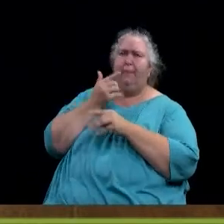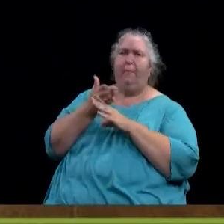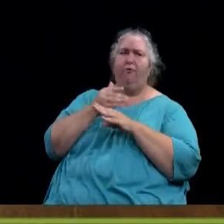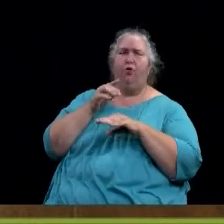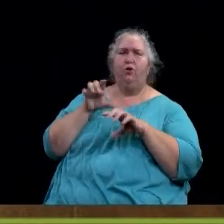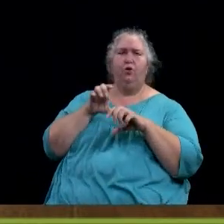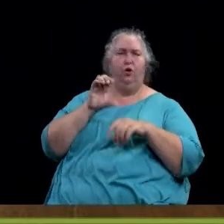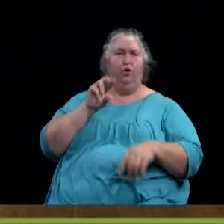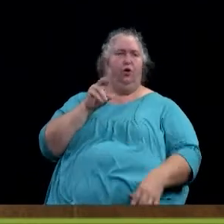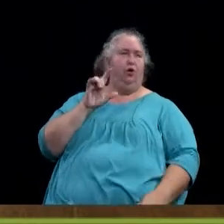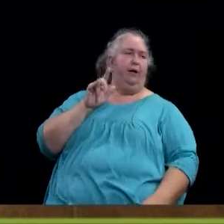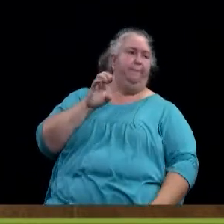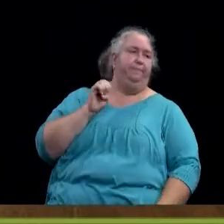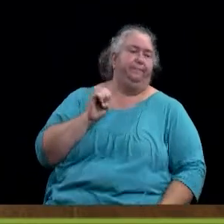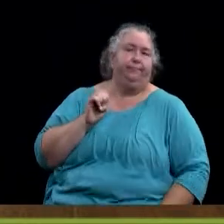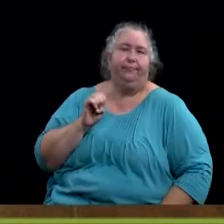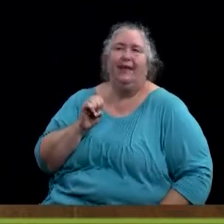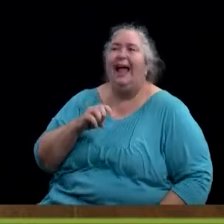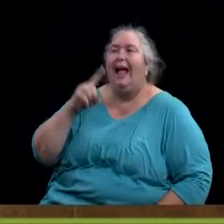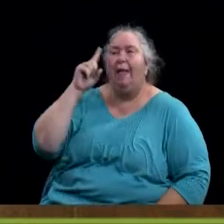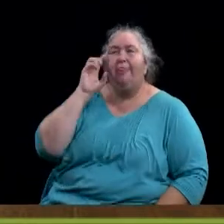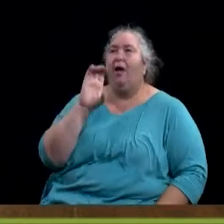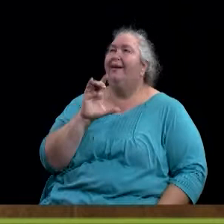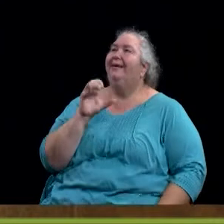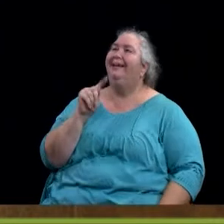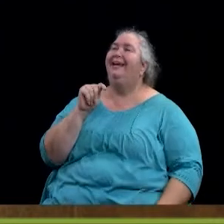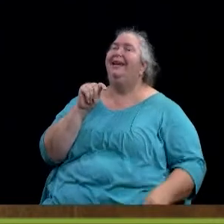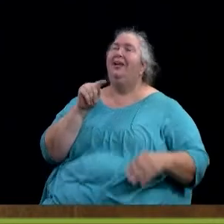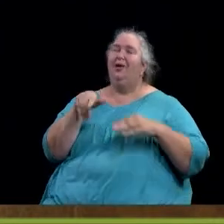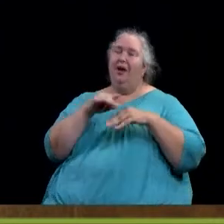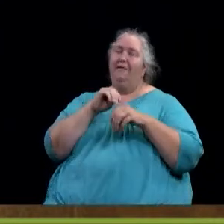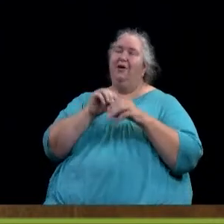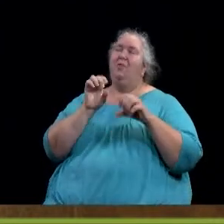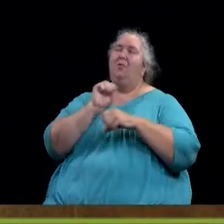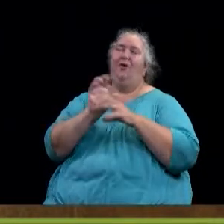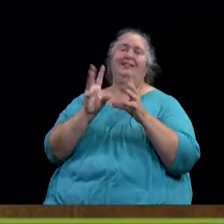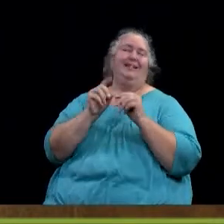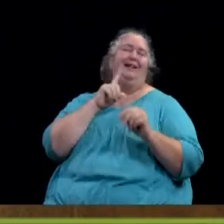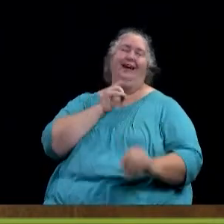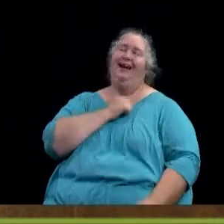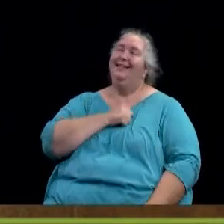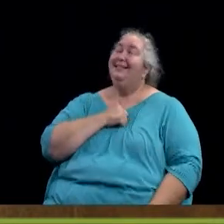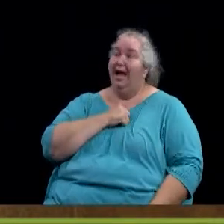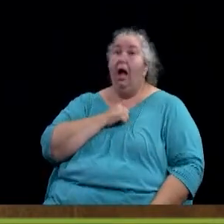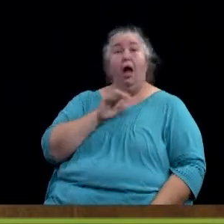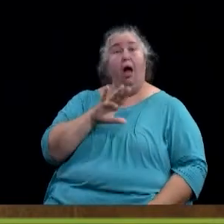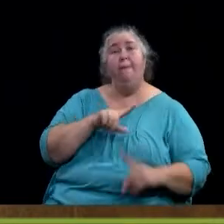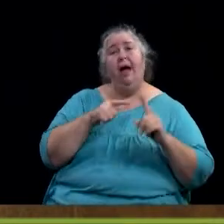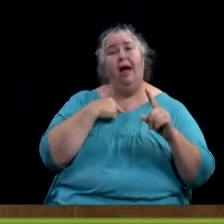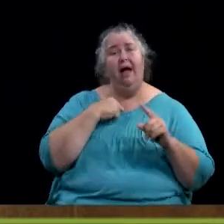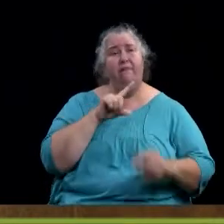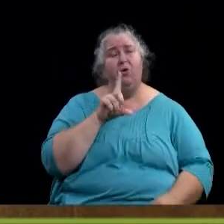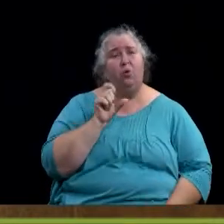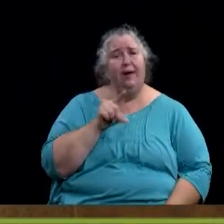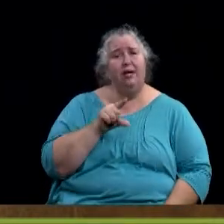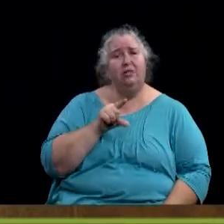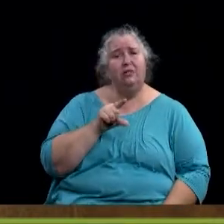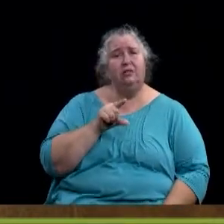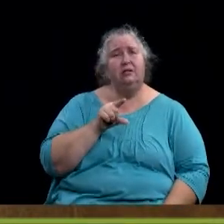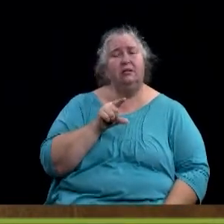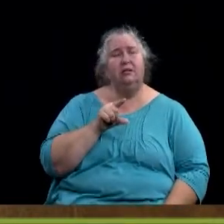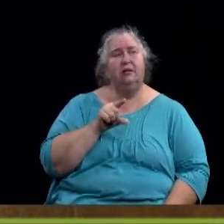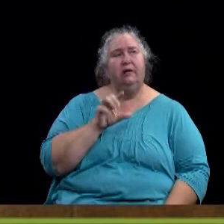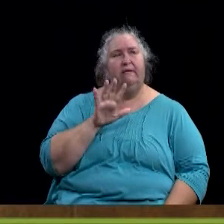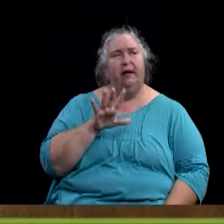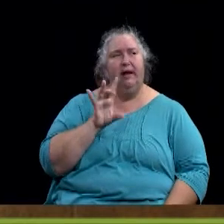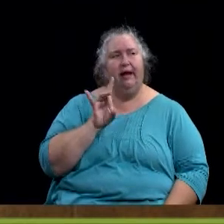work session as well, so I do apologize. But I do have a question about public hearing 584. When it